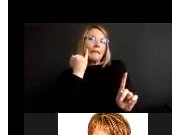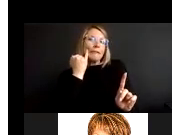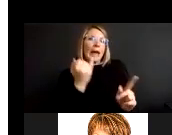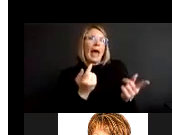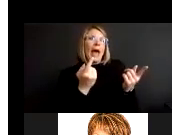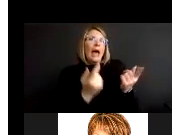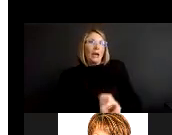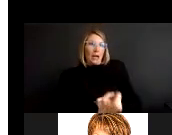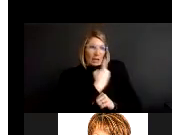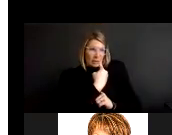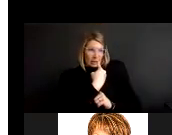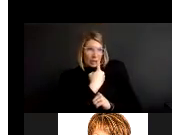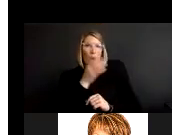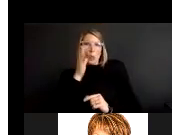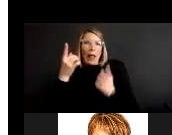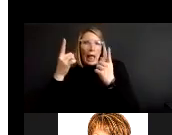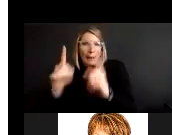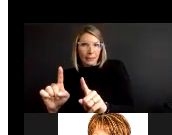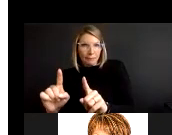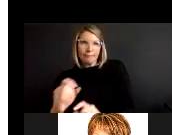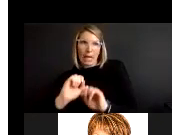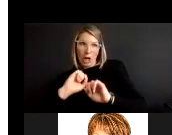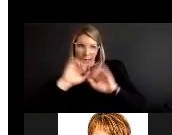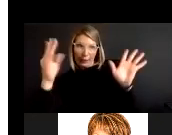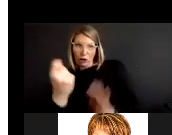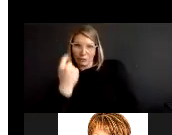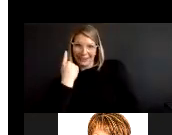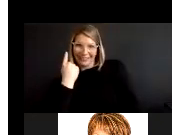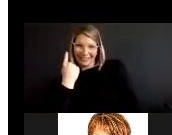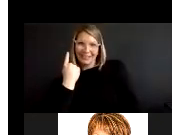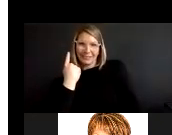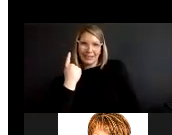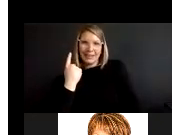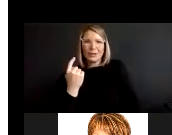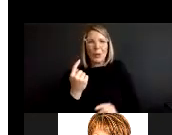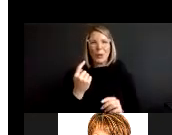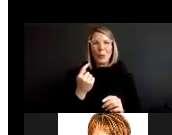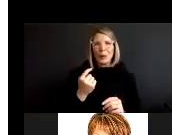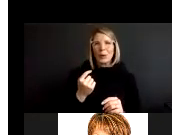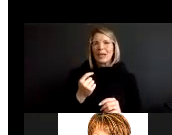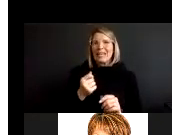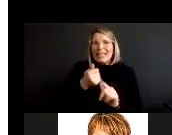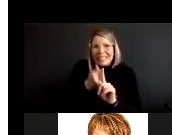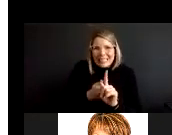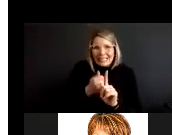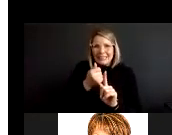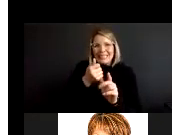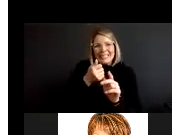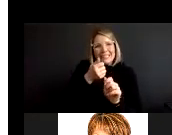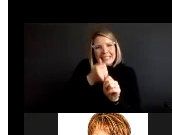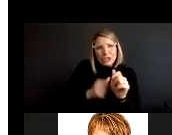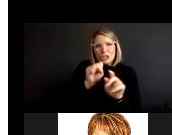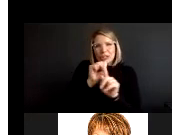So again, sticking with this idea of capacity, there's a couple of related concepts that I think are important to consider here.